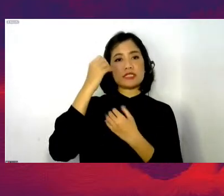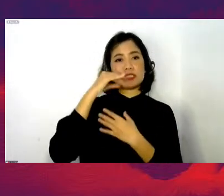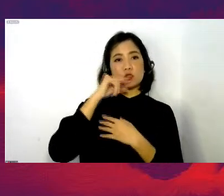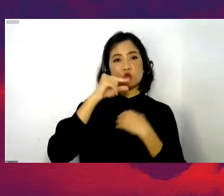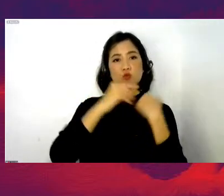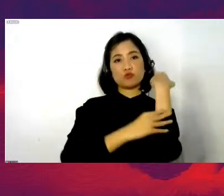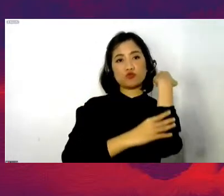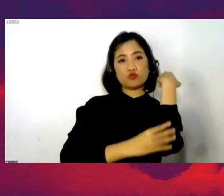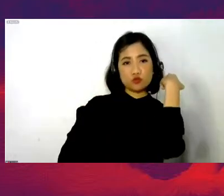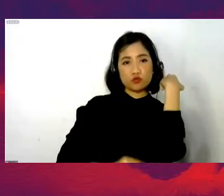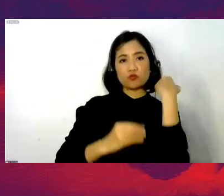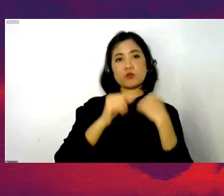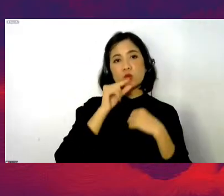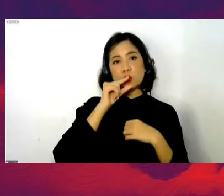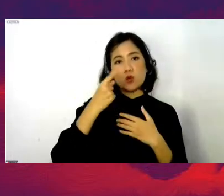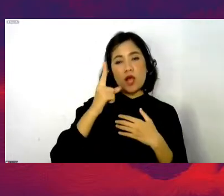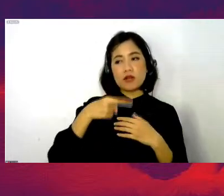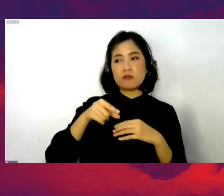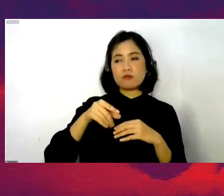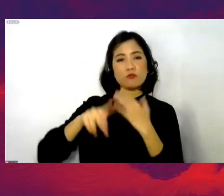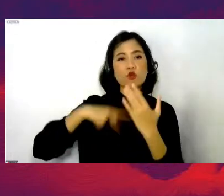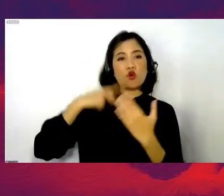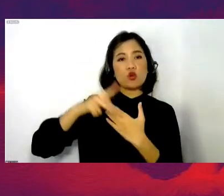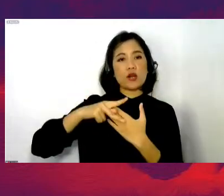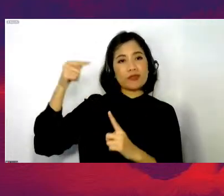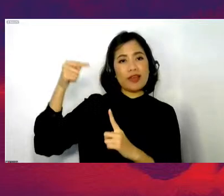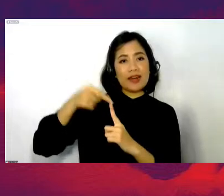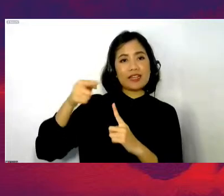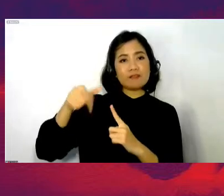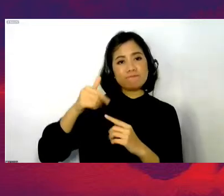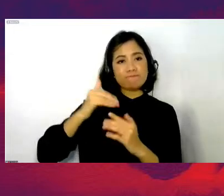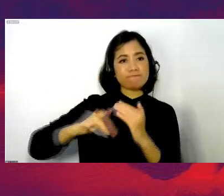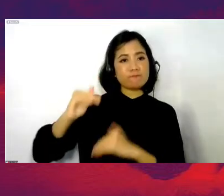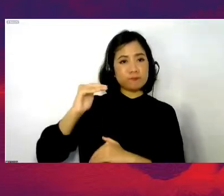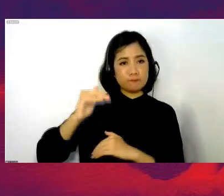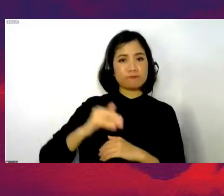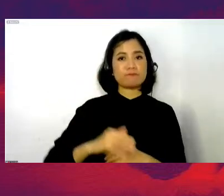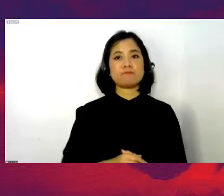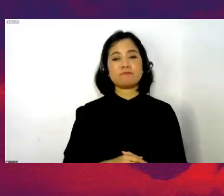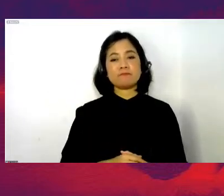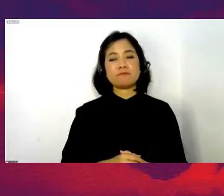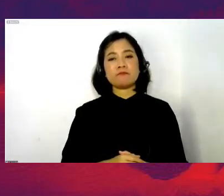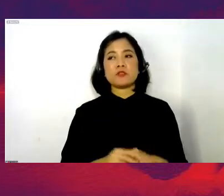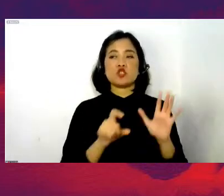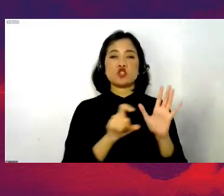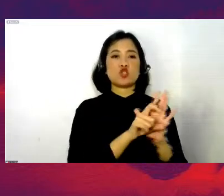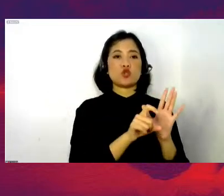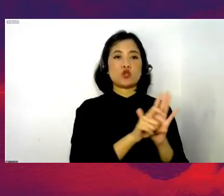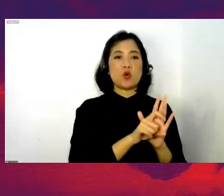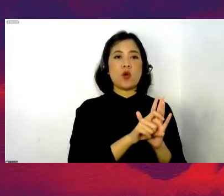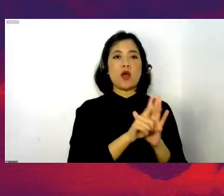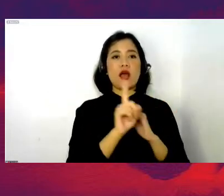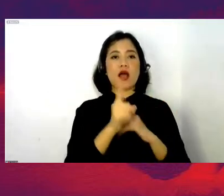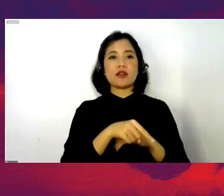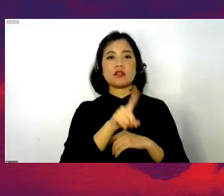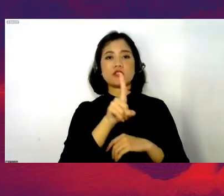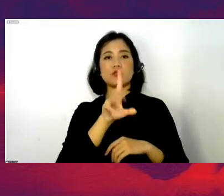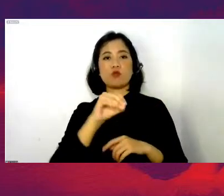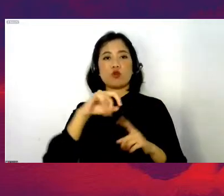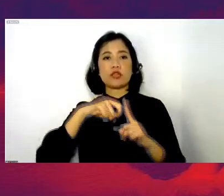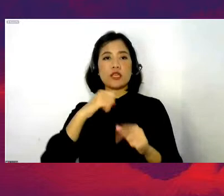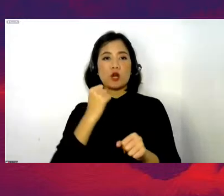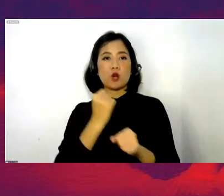introduced cash transfer with conditional and unconditional. We also provided a block grant to the communities. And these